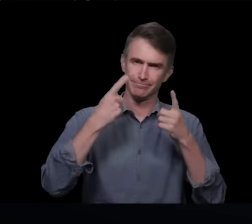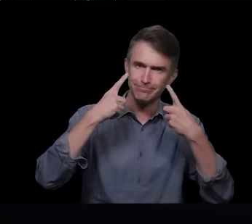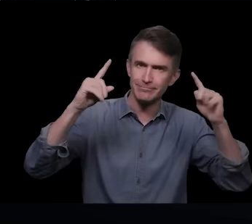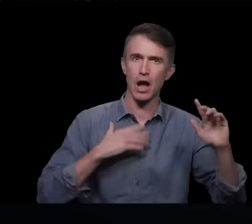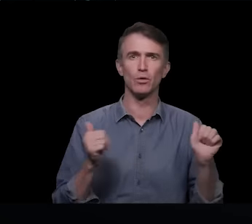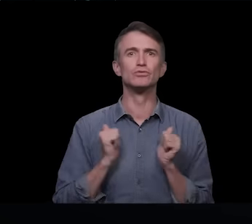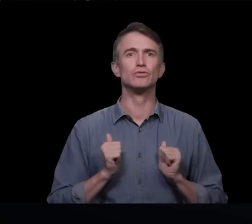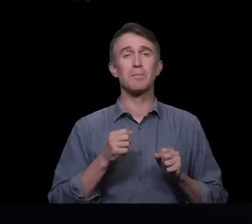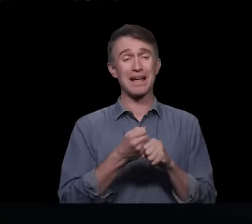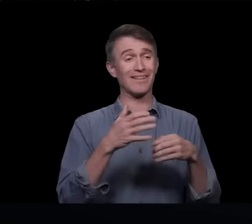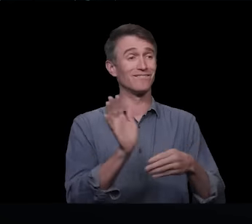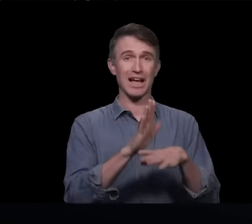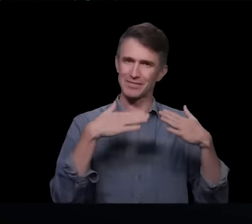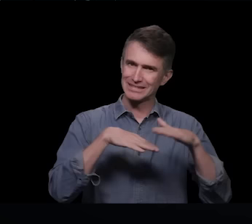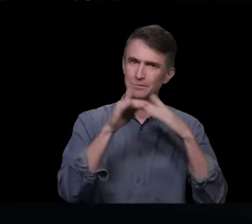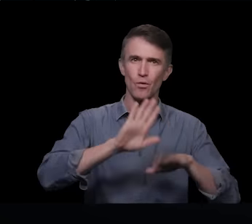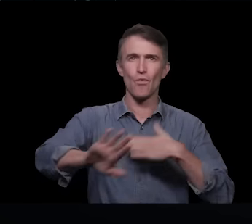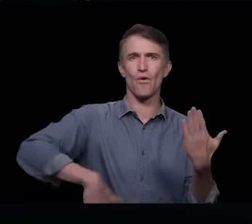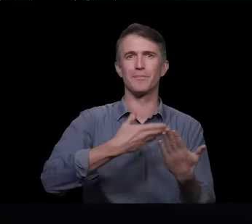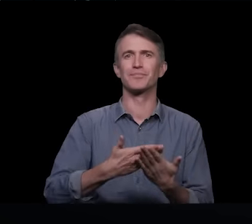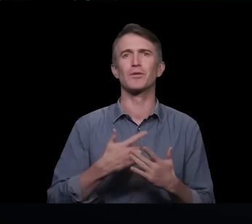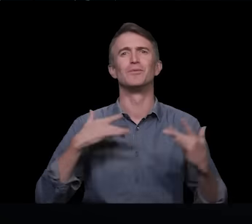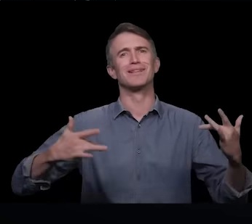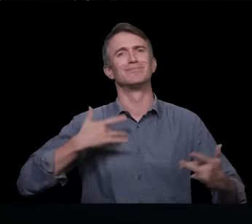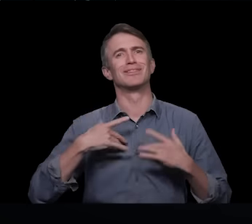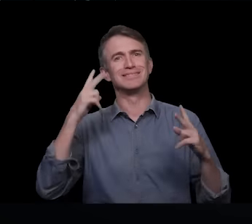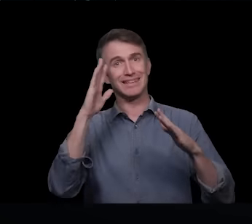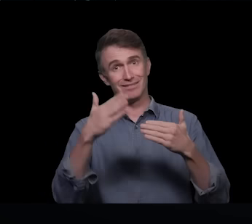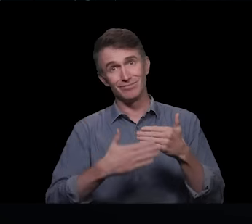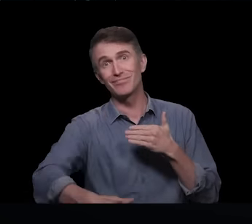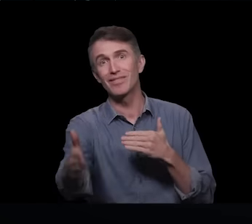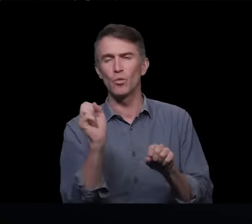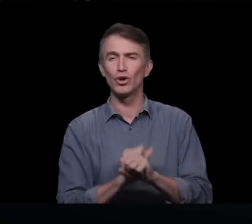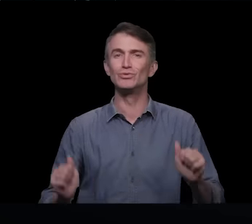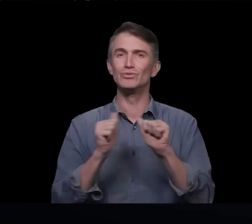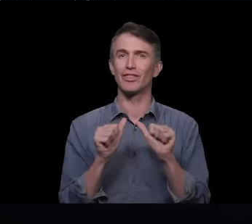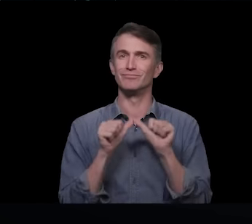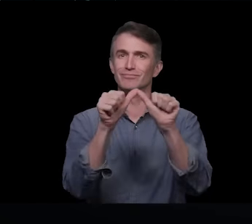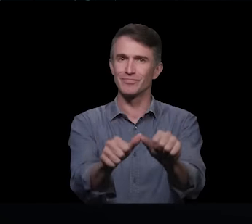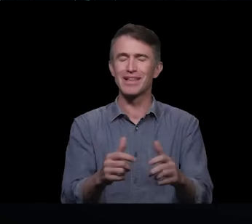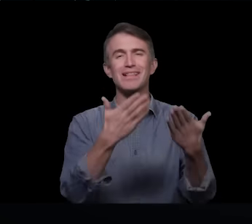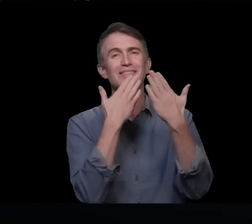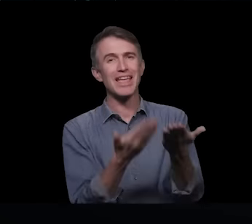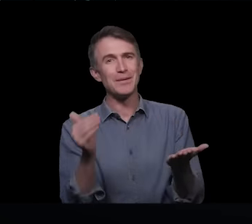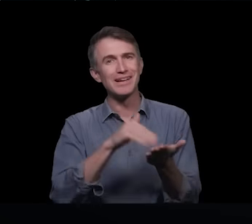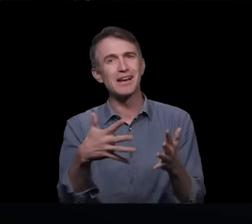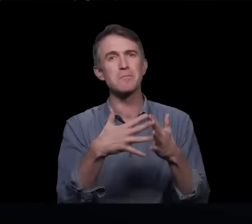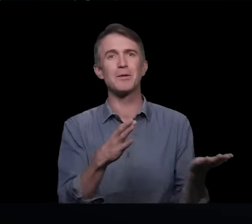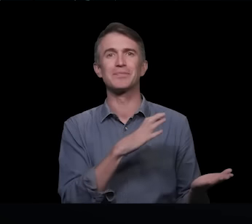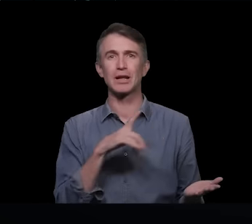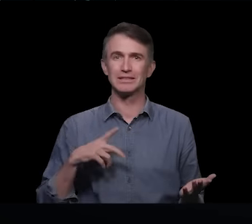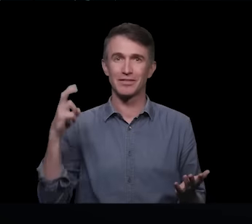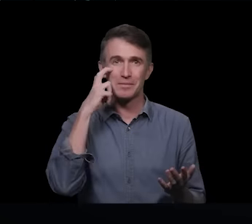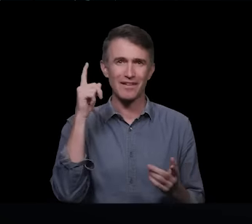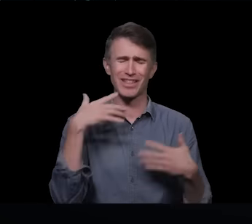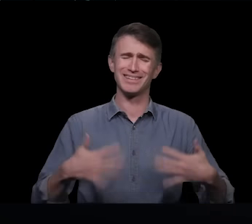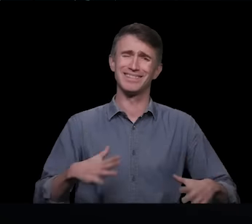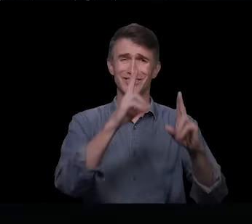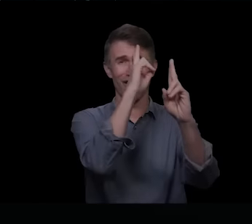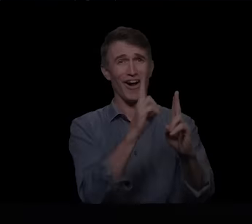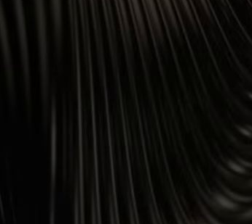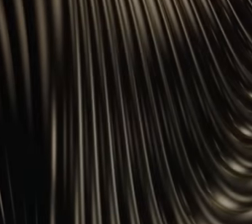and films accessible to all, and we're excited to continue this important work together. Thank you again to the American Council of the Blind for this